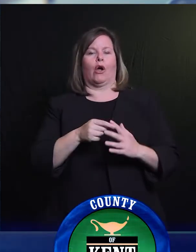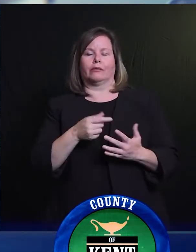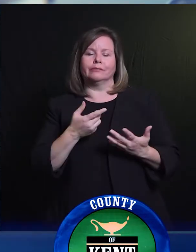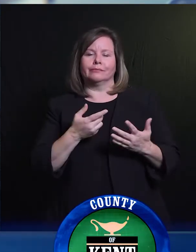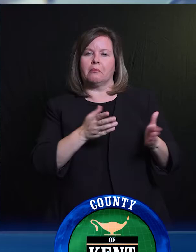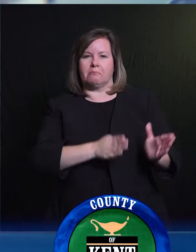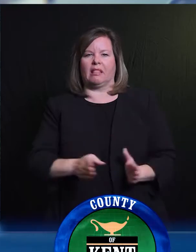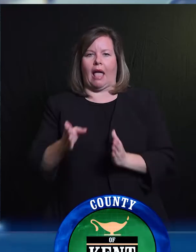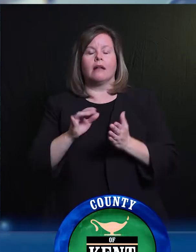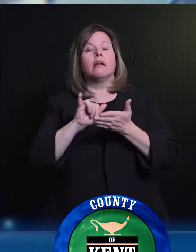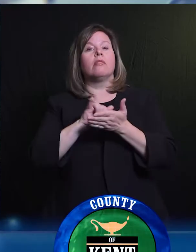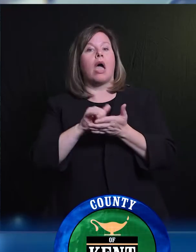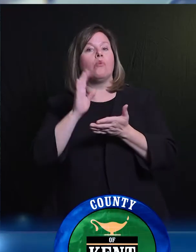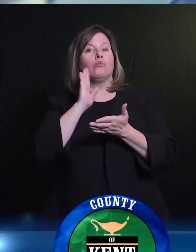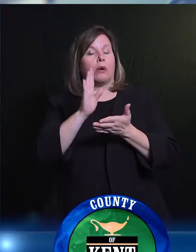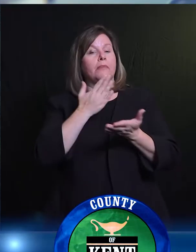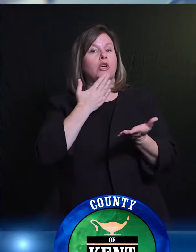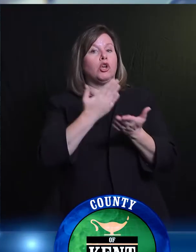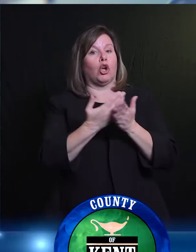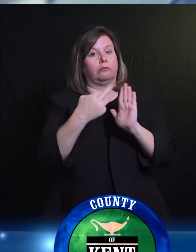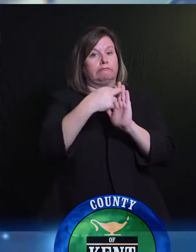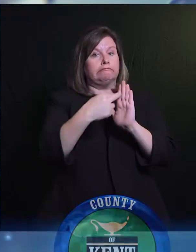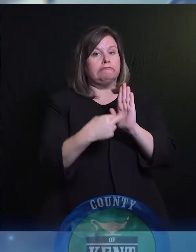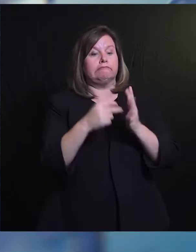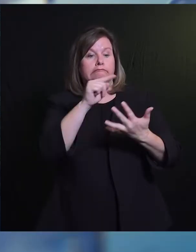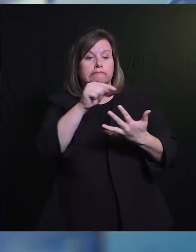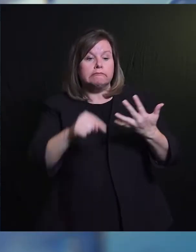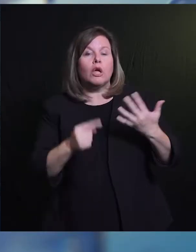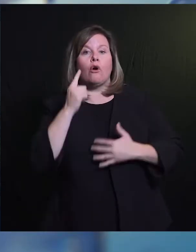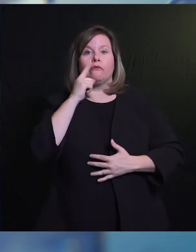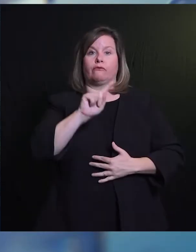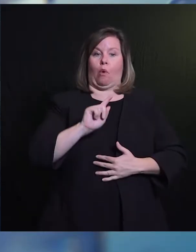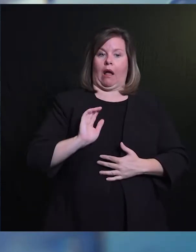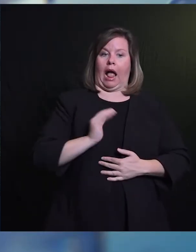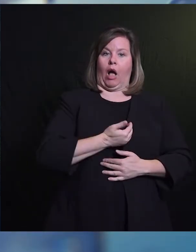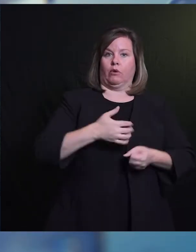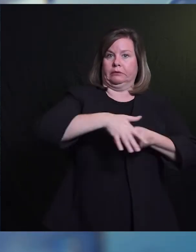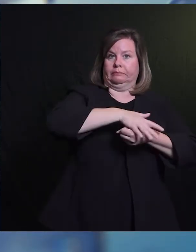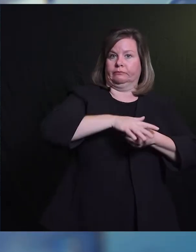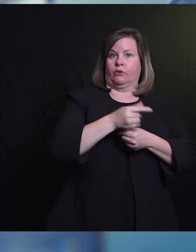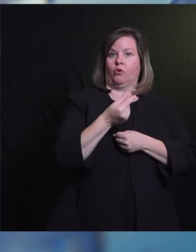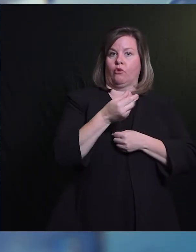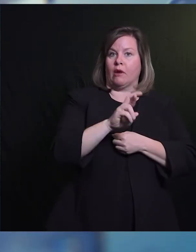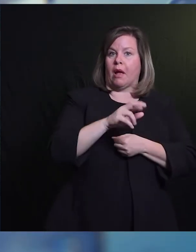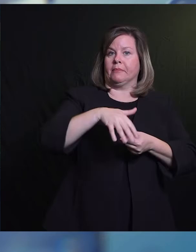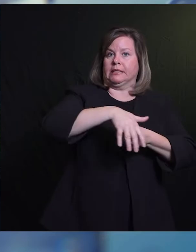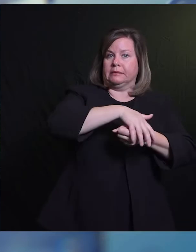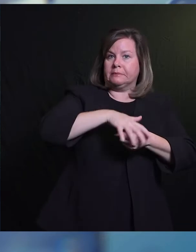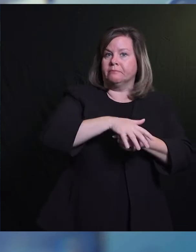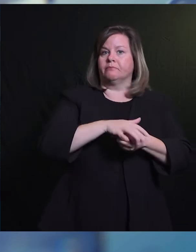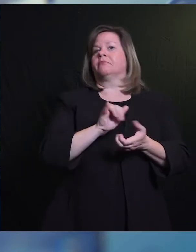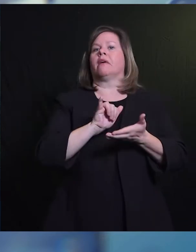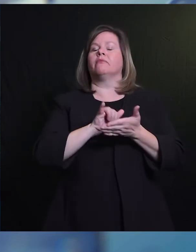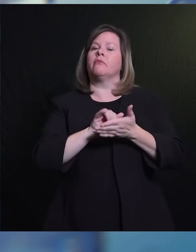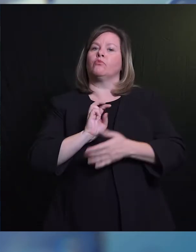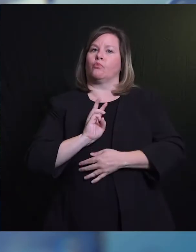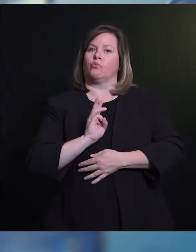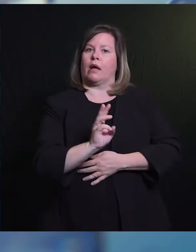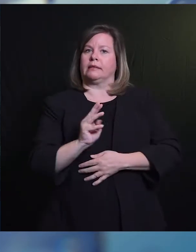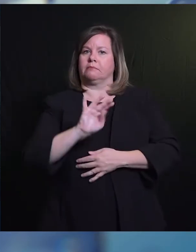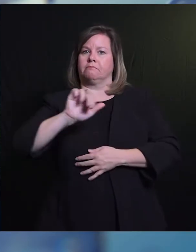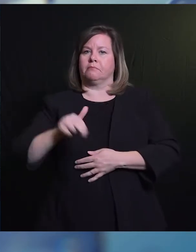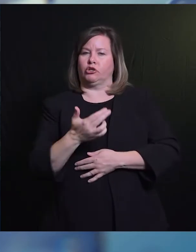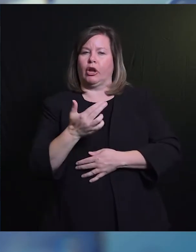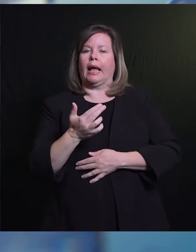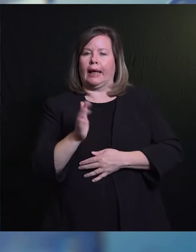measures are going to be important to us in Kent County and throughout the Grand Rapids region, which includes many of the counties in West Michigan. As we look